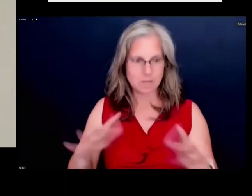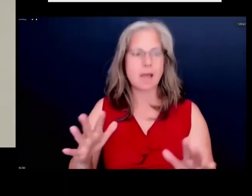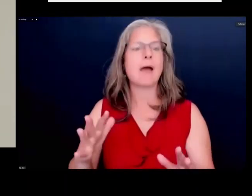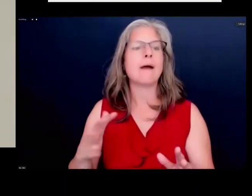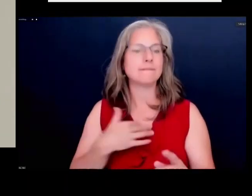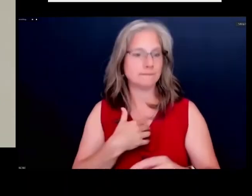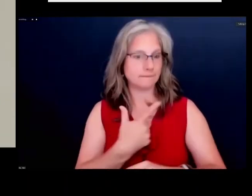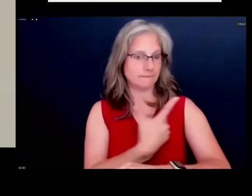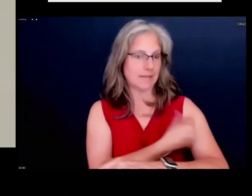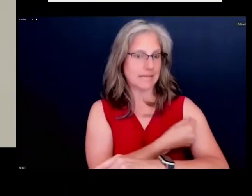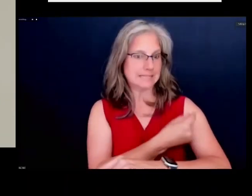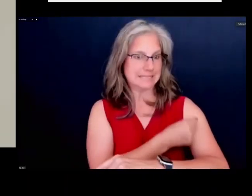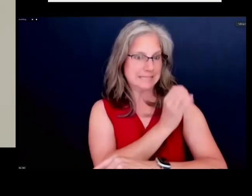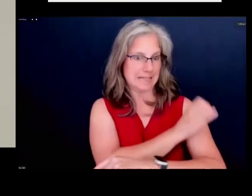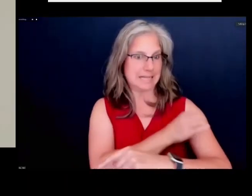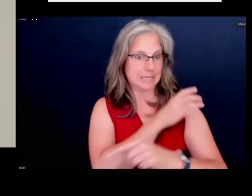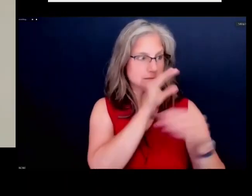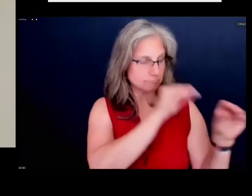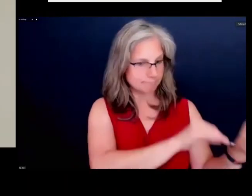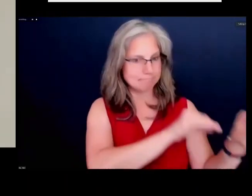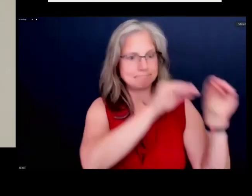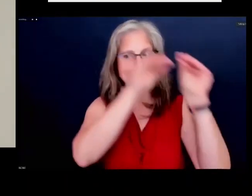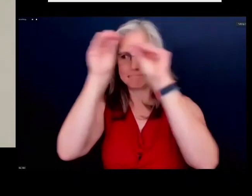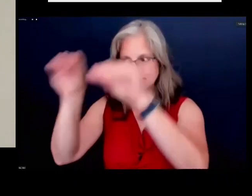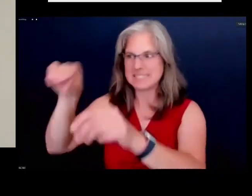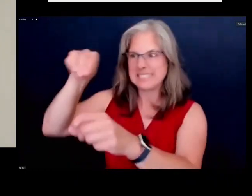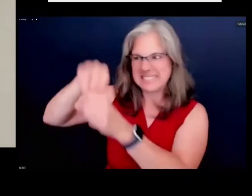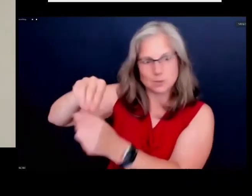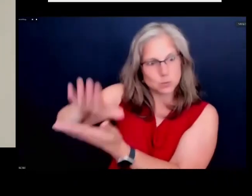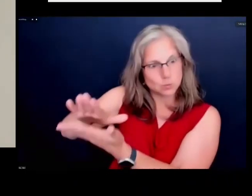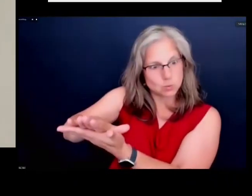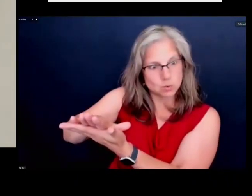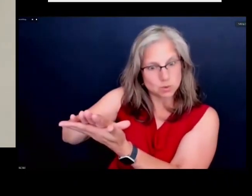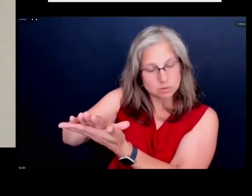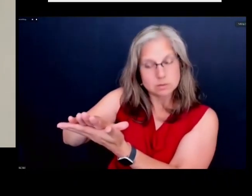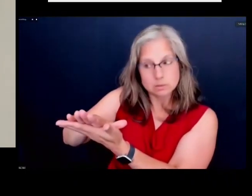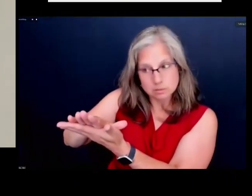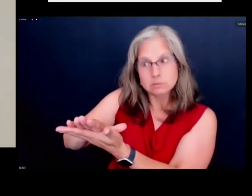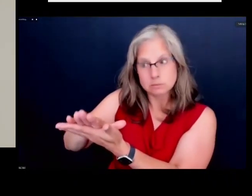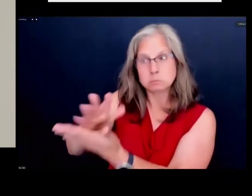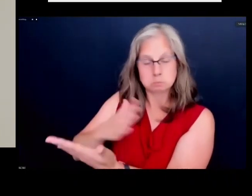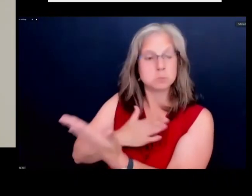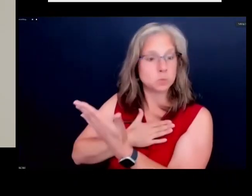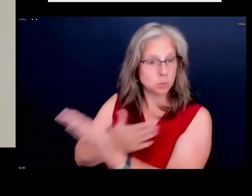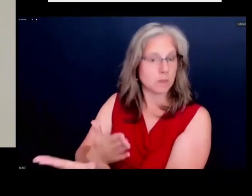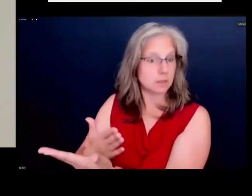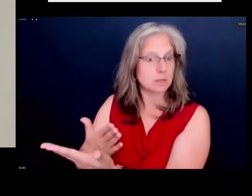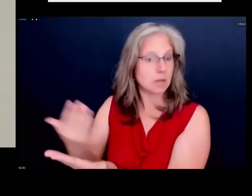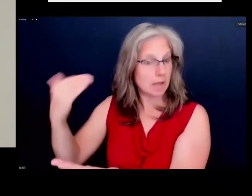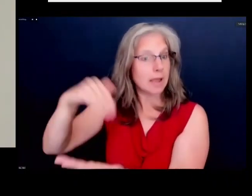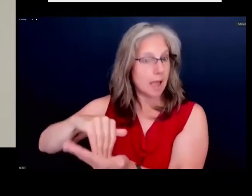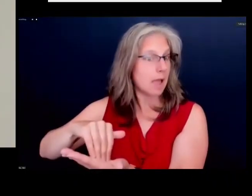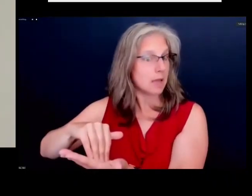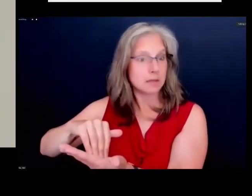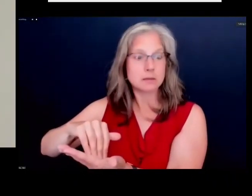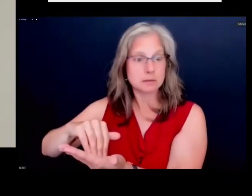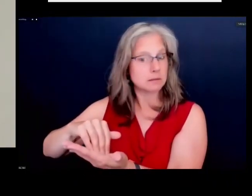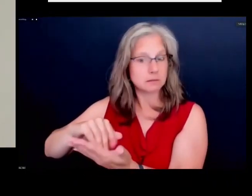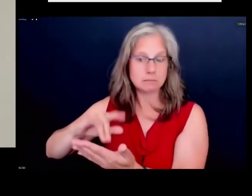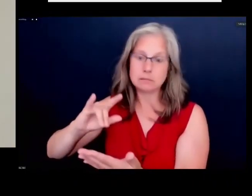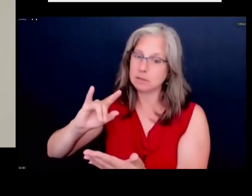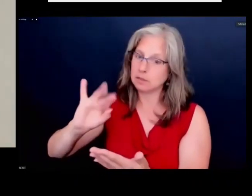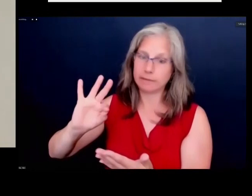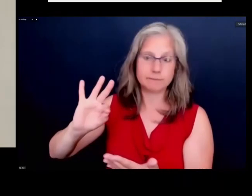vaccine clinics at schools, and we would be willing to do this again